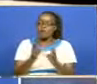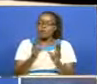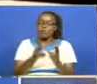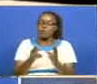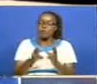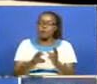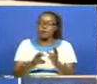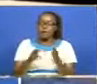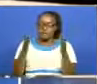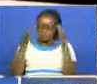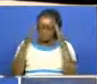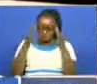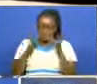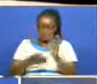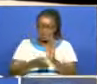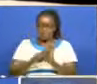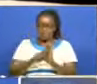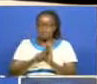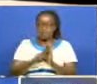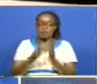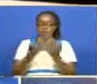as required by the contract document.